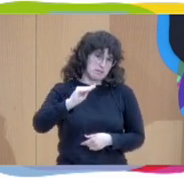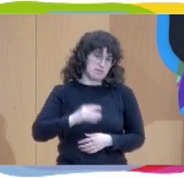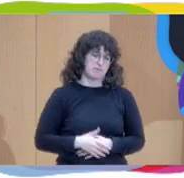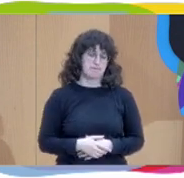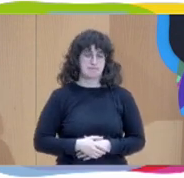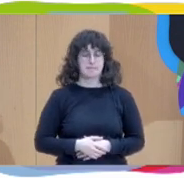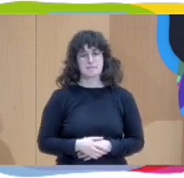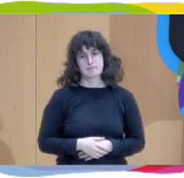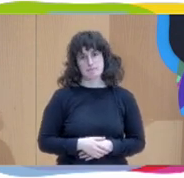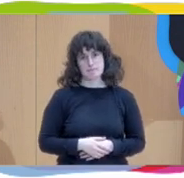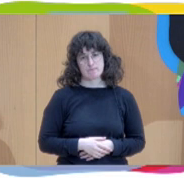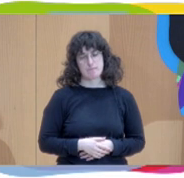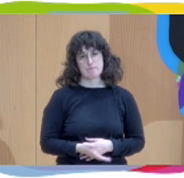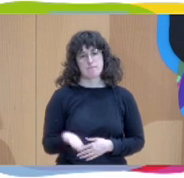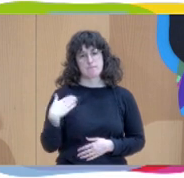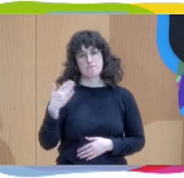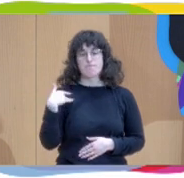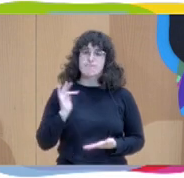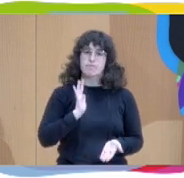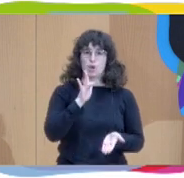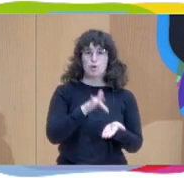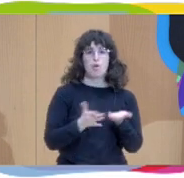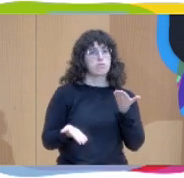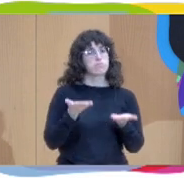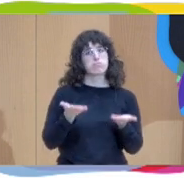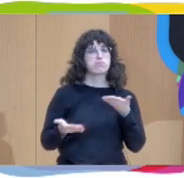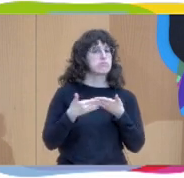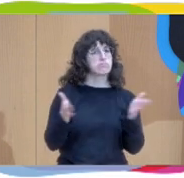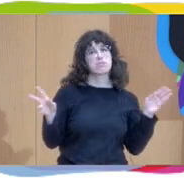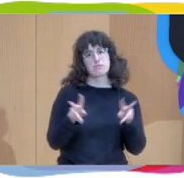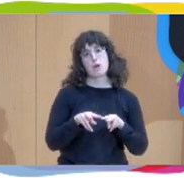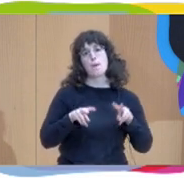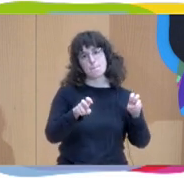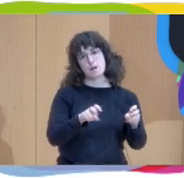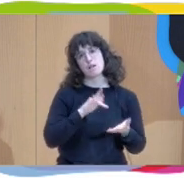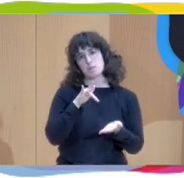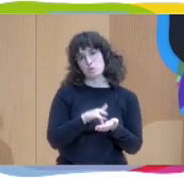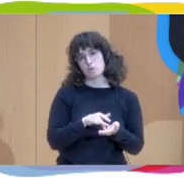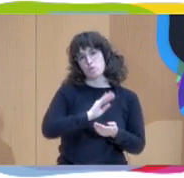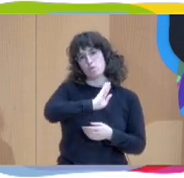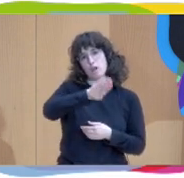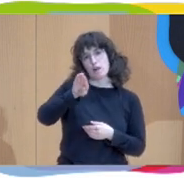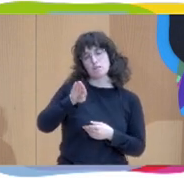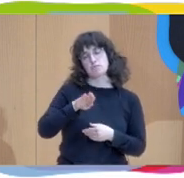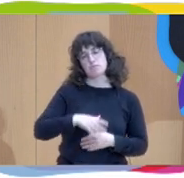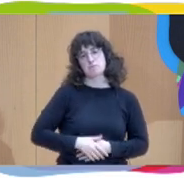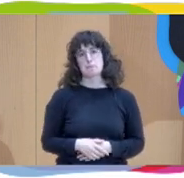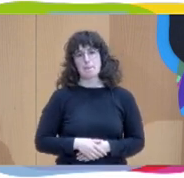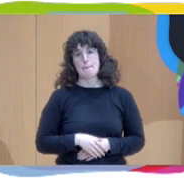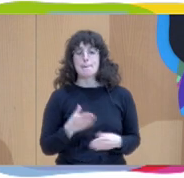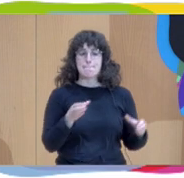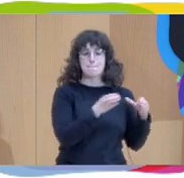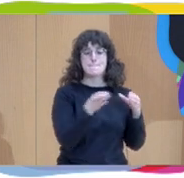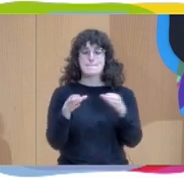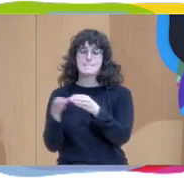We did an initial evaluation survey in the start of every group in Group A,